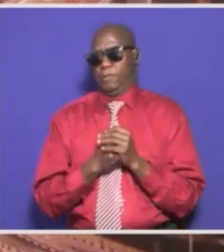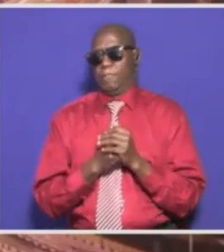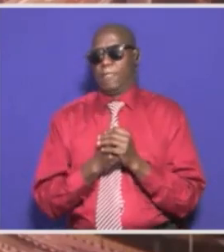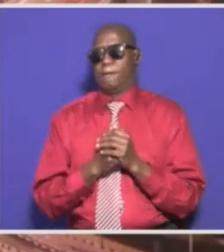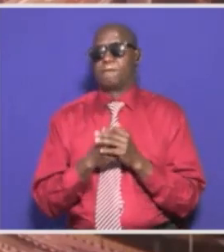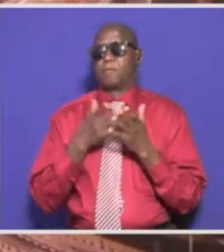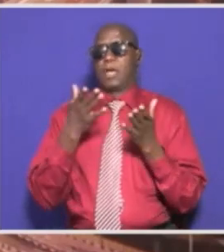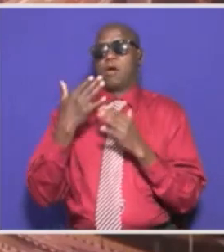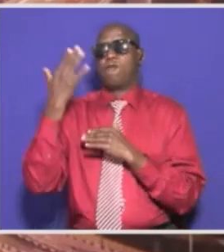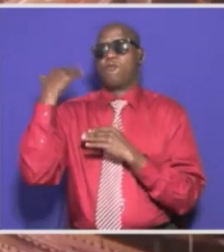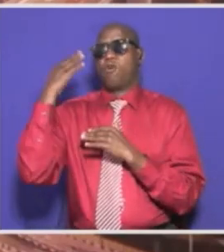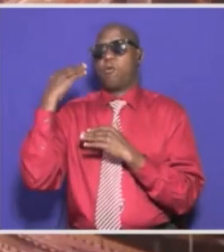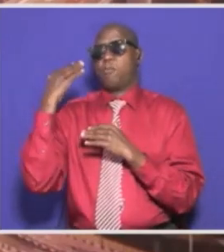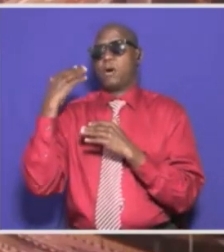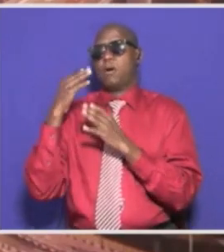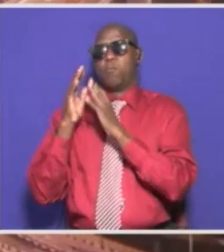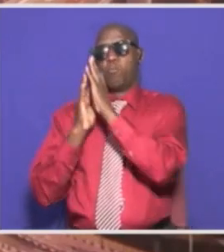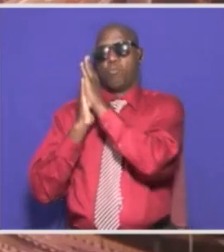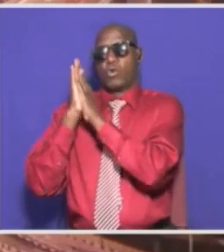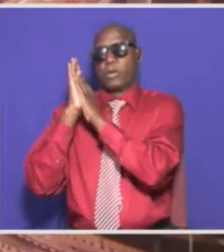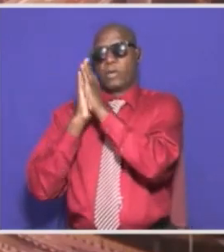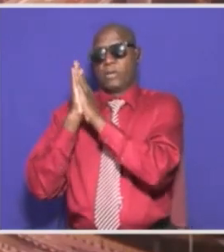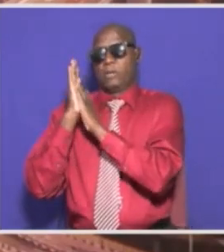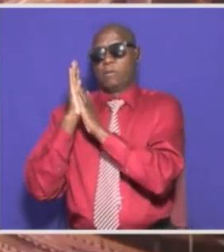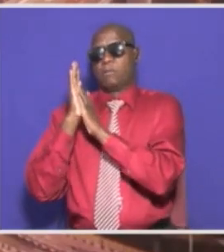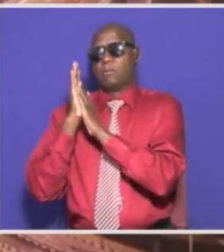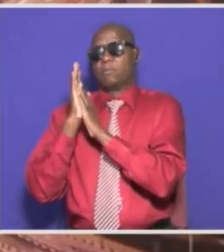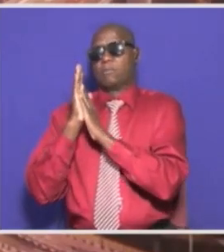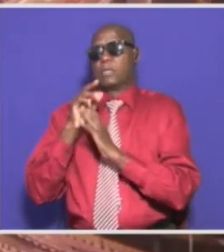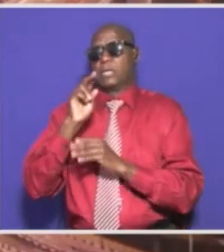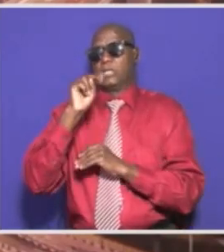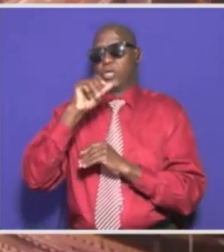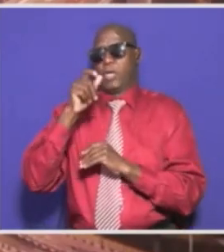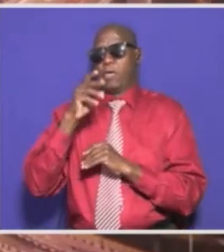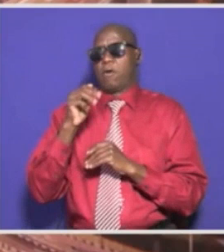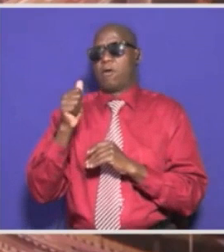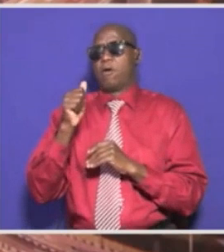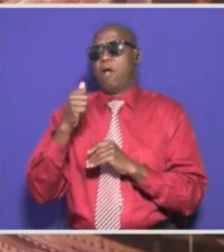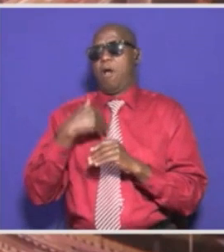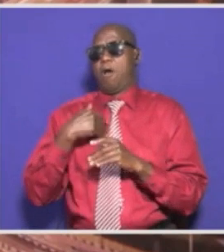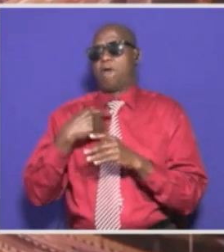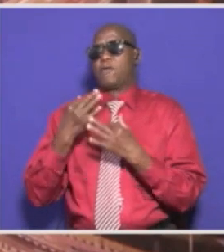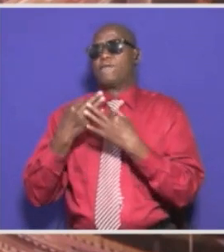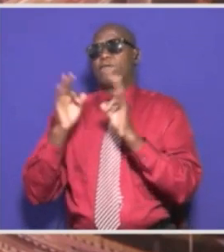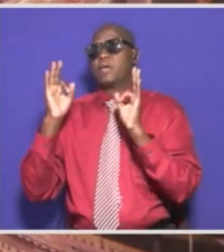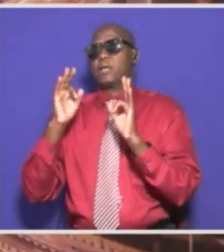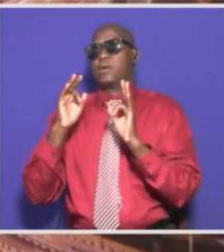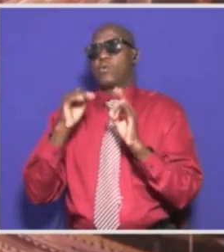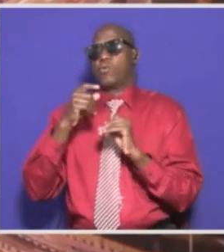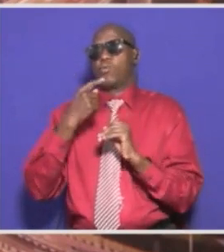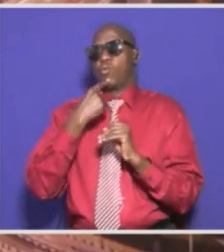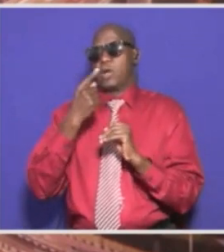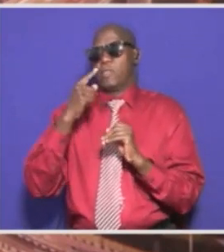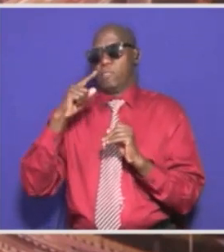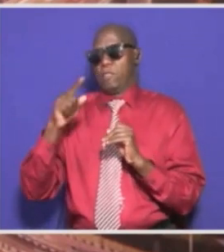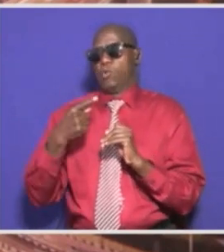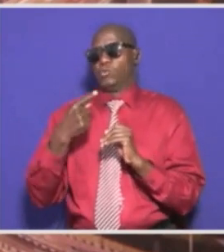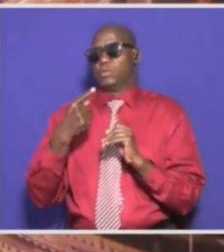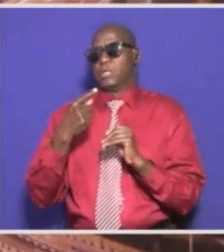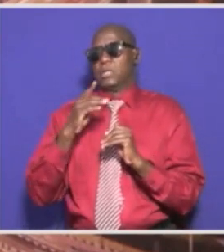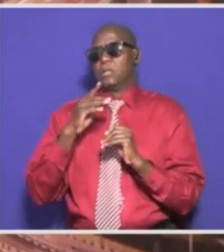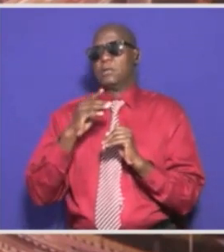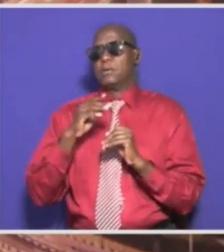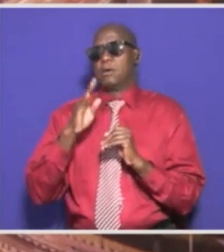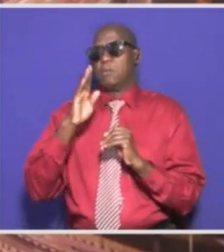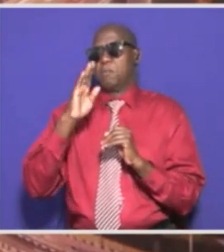Now, former Mungiki leader Maina Njenga has been released on a 100,000 shillings cash bail. Njenga, together with Peter Kamunya and